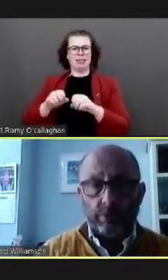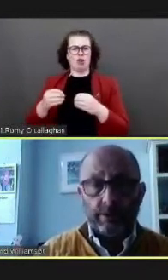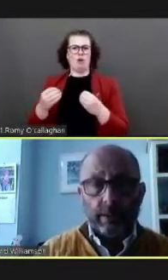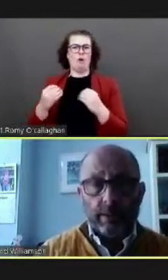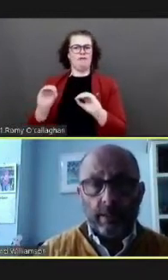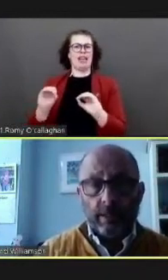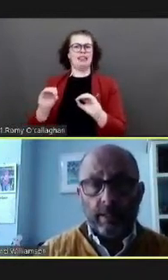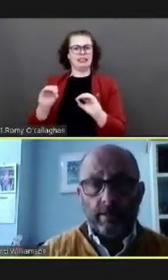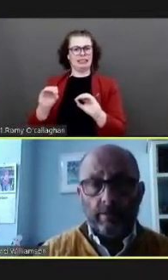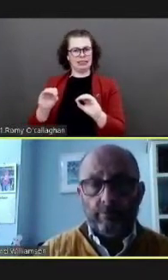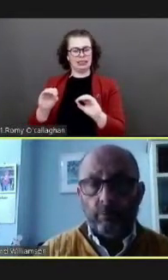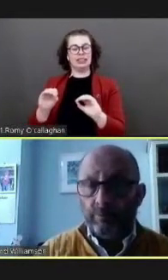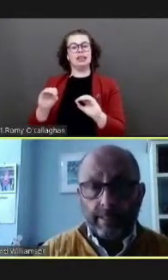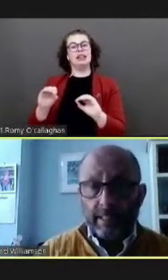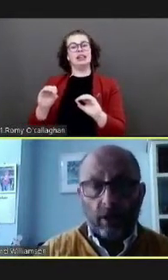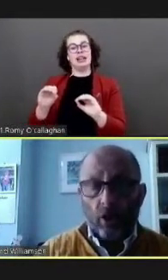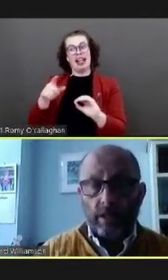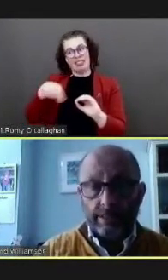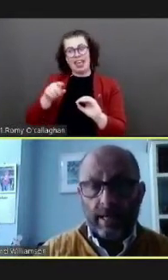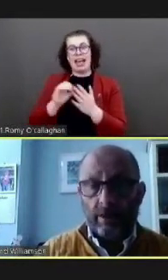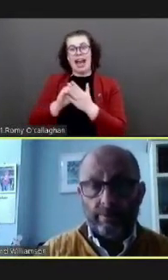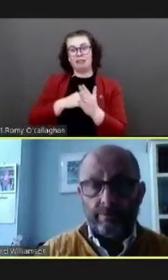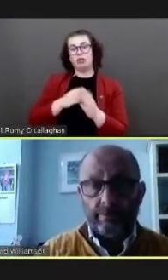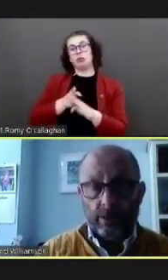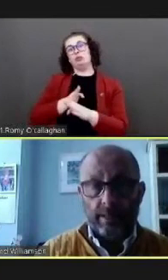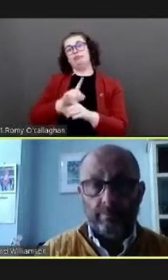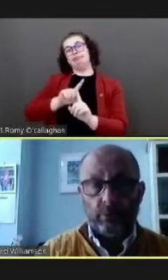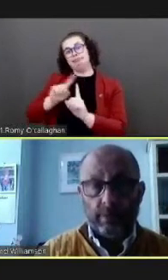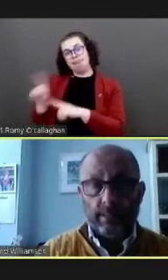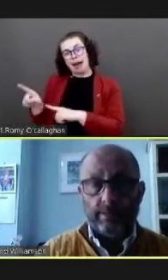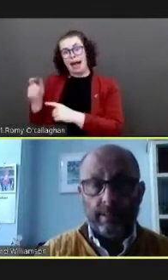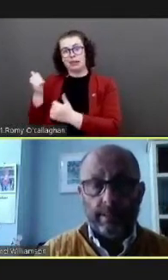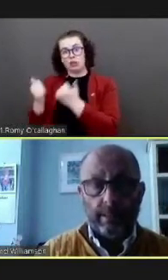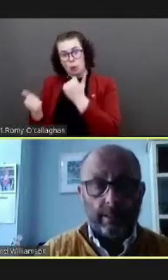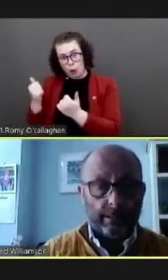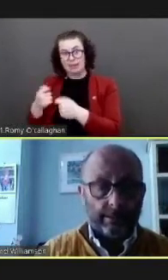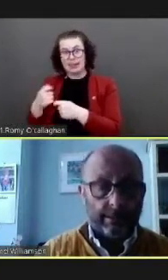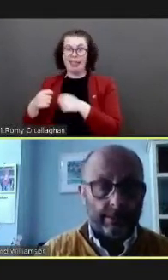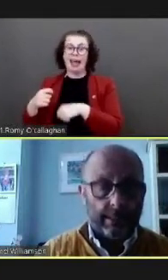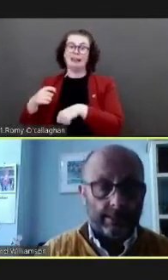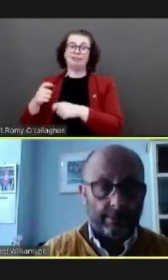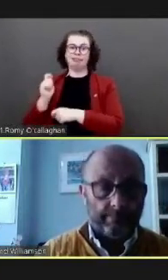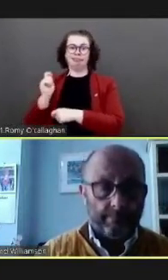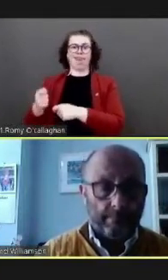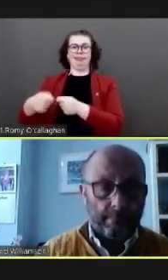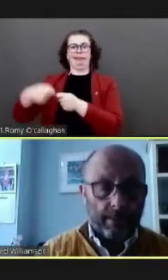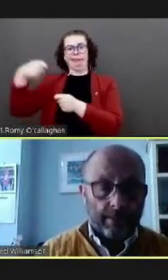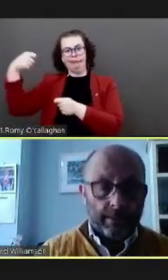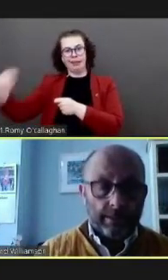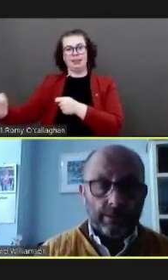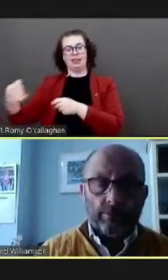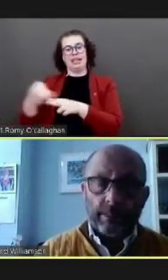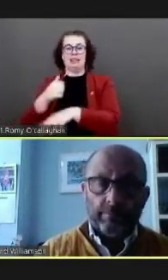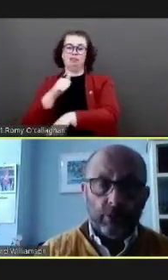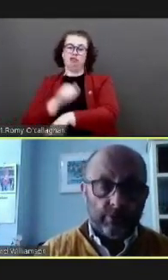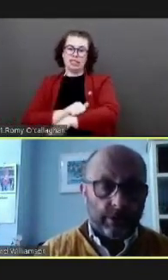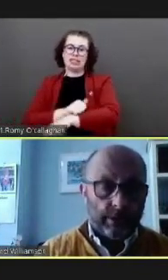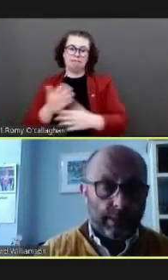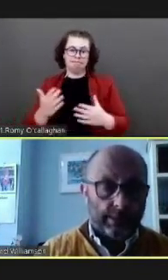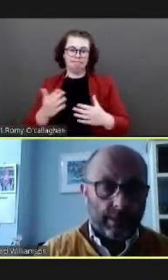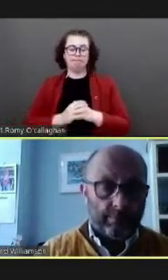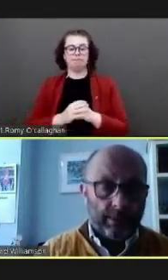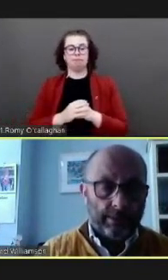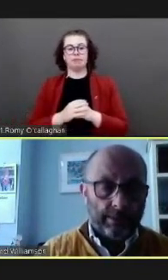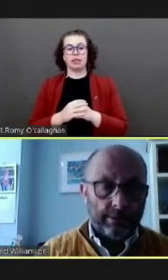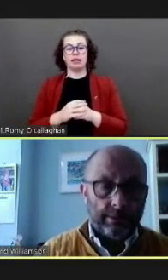before the courts facing longer tariff times within the custody setting. So if I can move